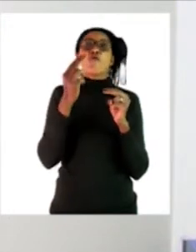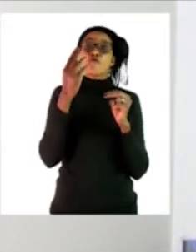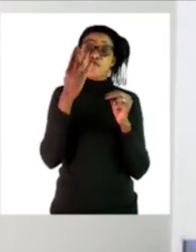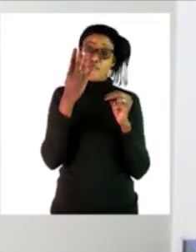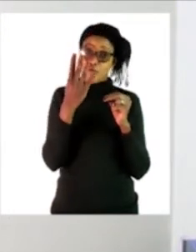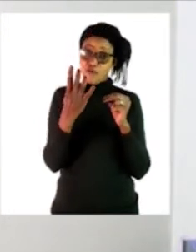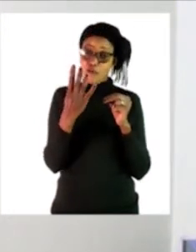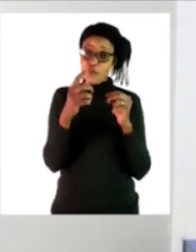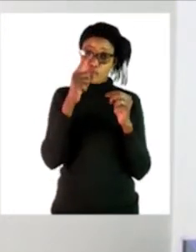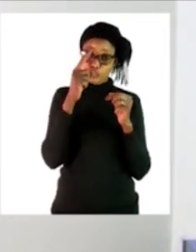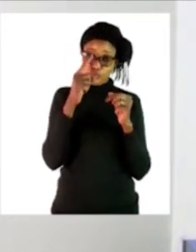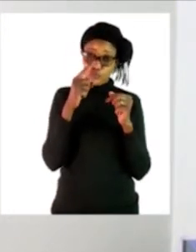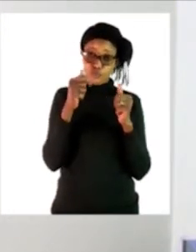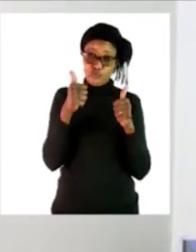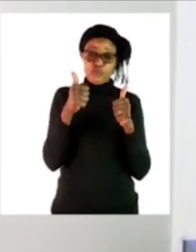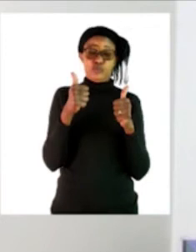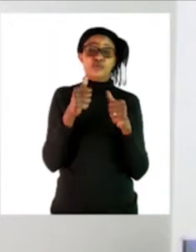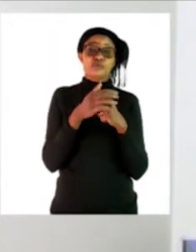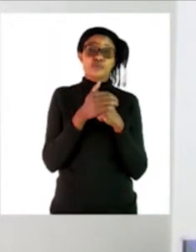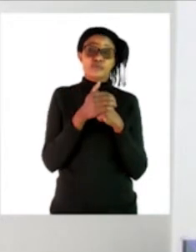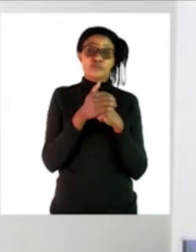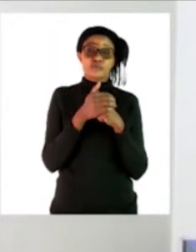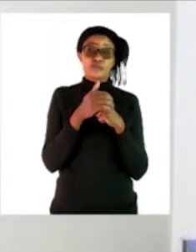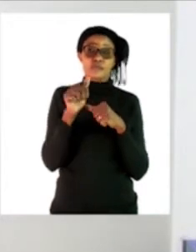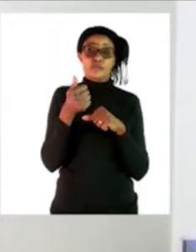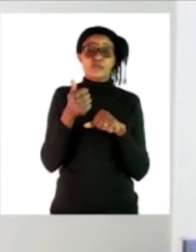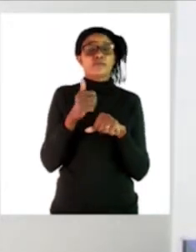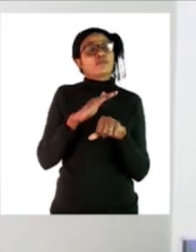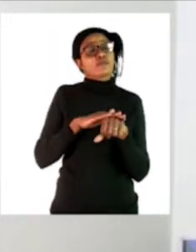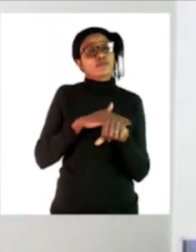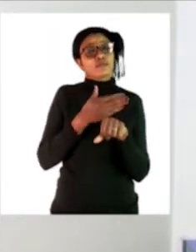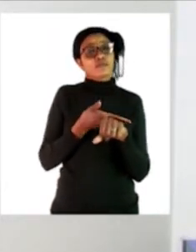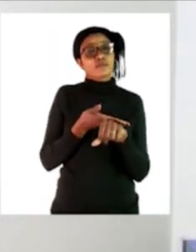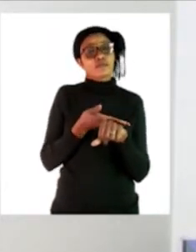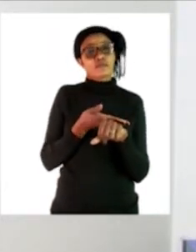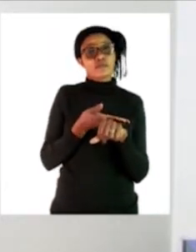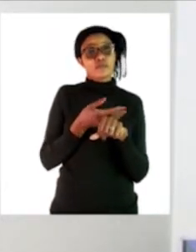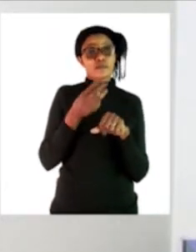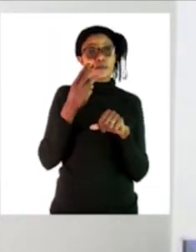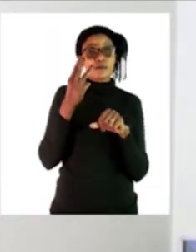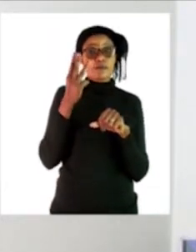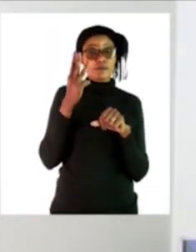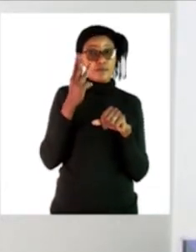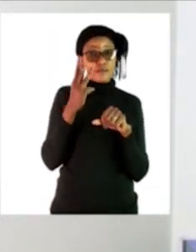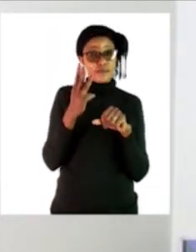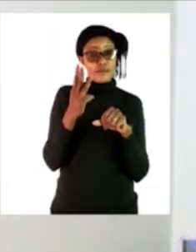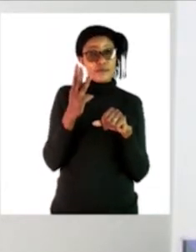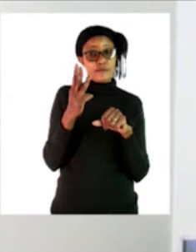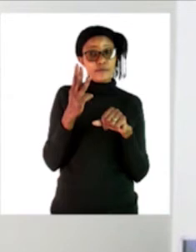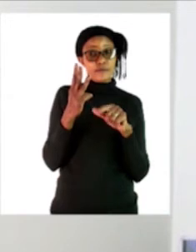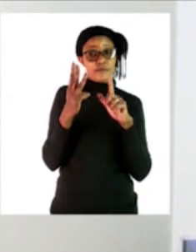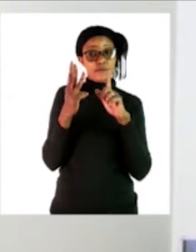4. Very good. Let me make another example. I have 3 crayons in